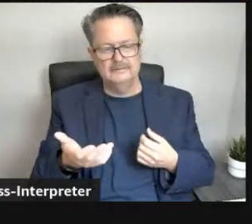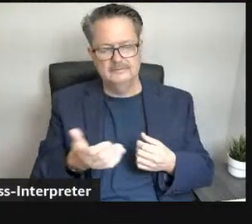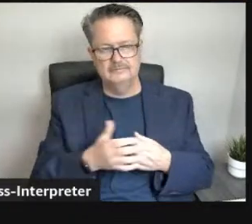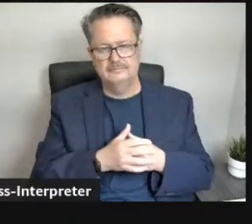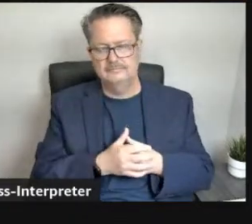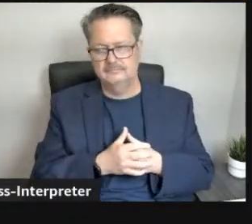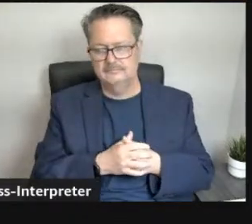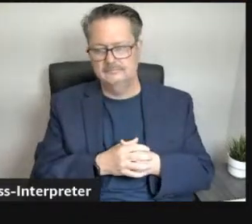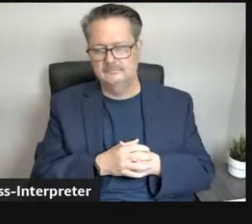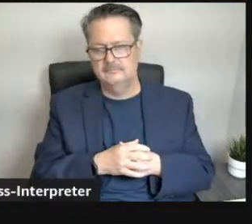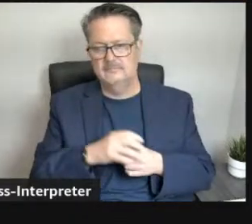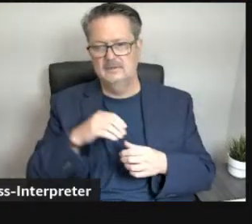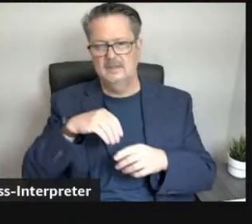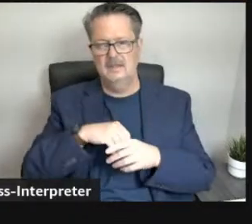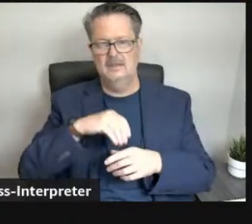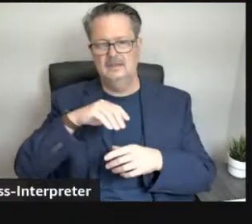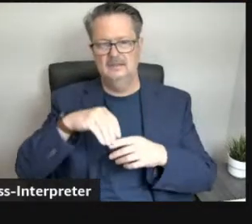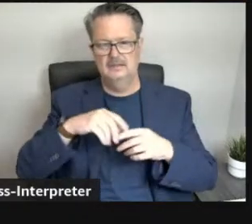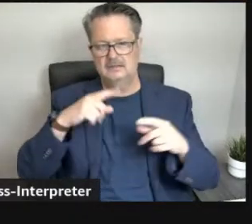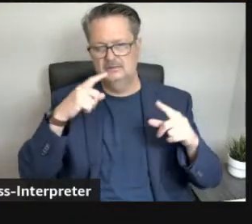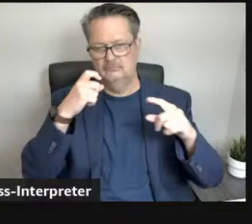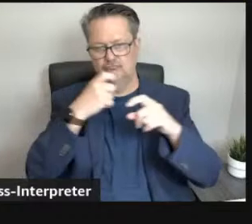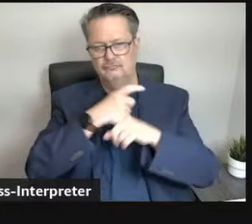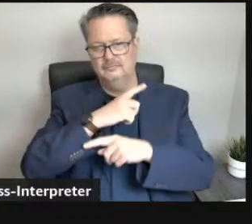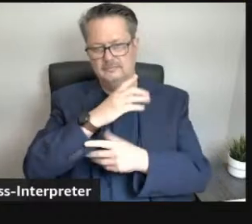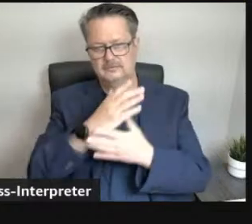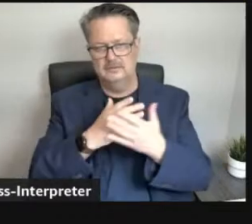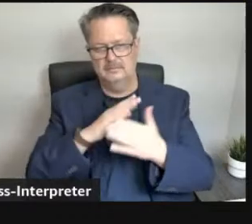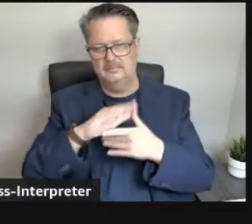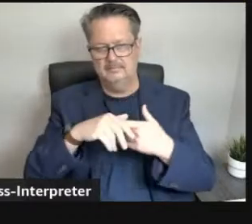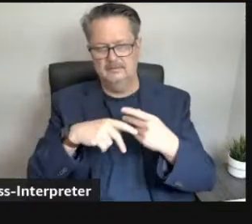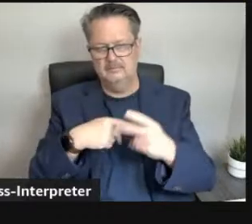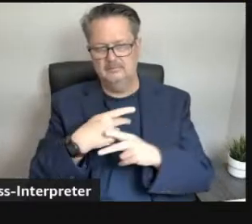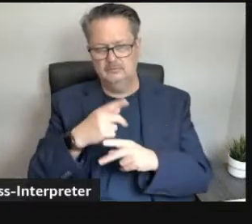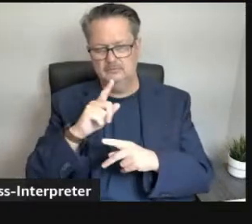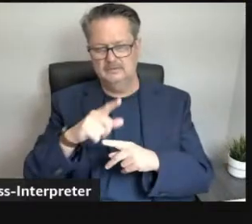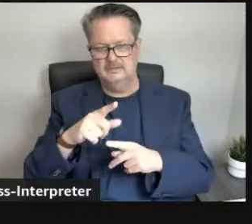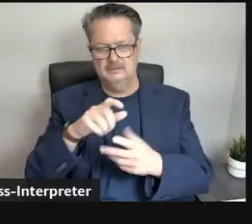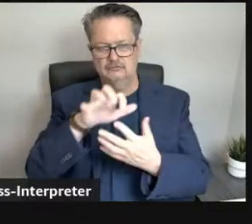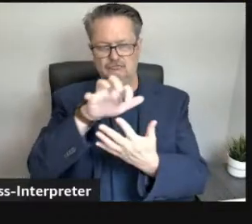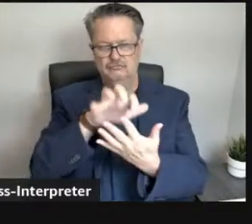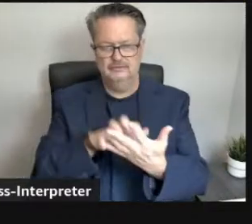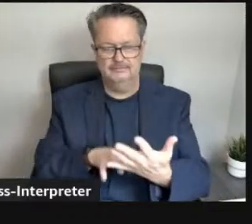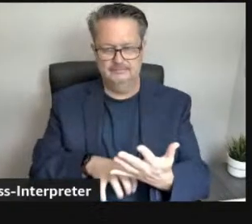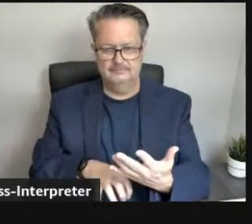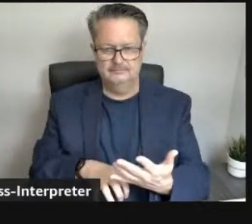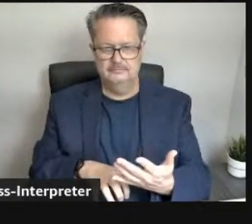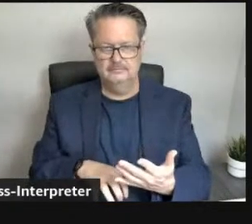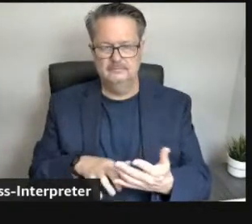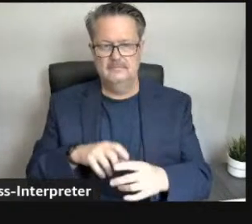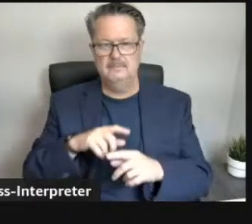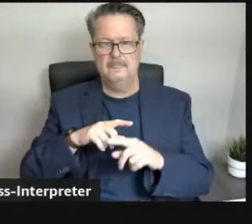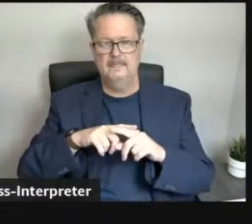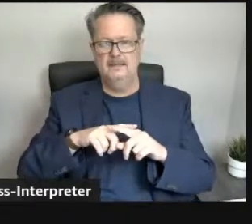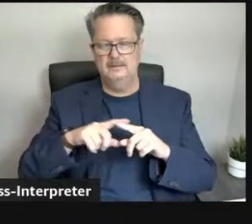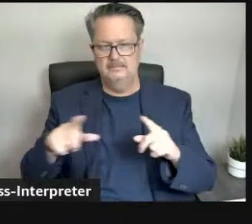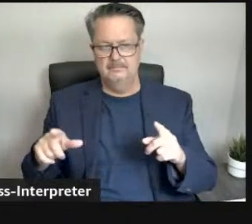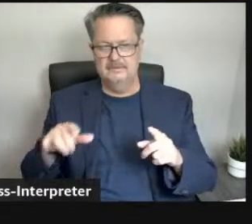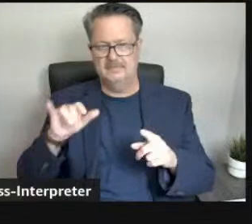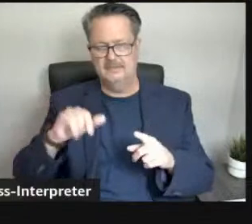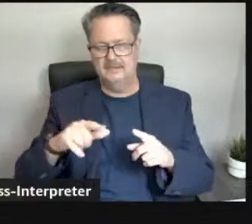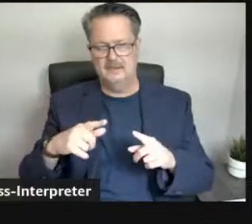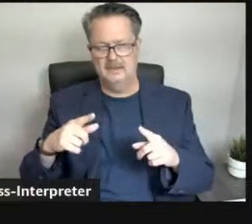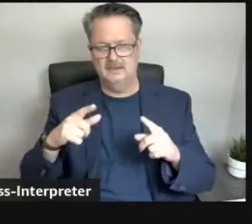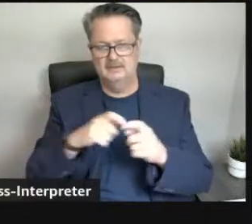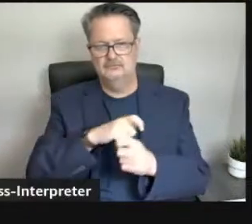Minus. The init script doesn't give you that. I thought there was an init script. Yeah, but somehow the init script was